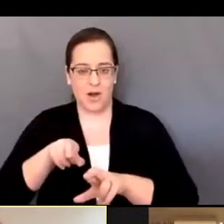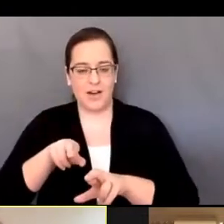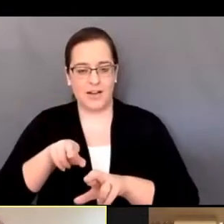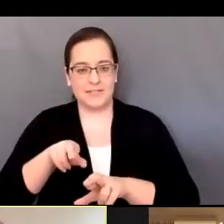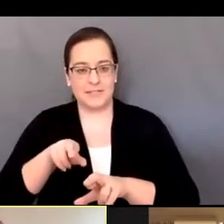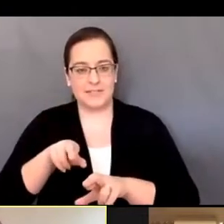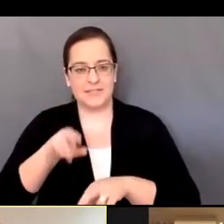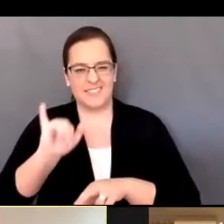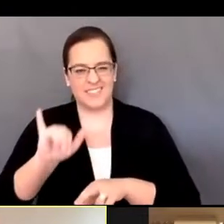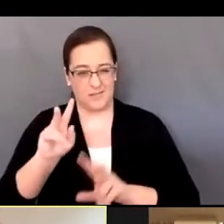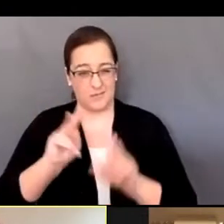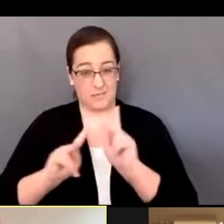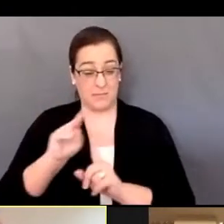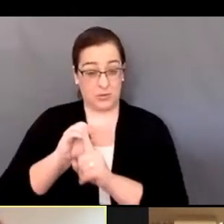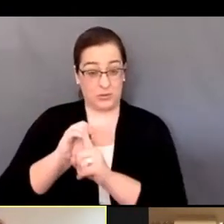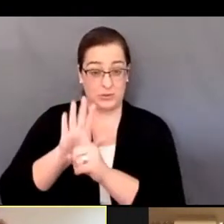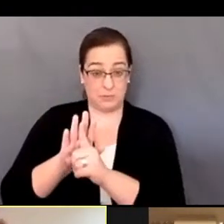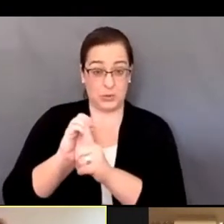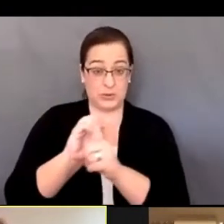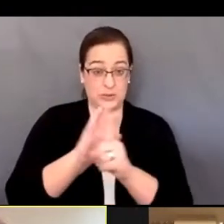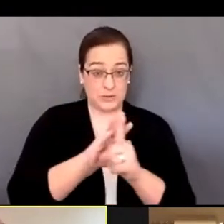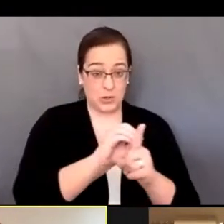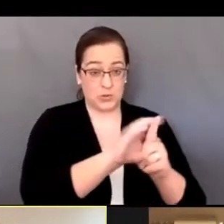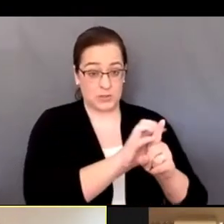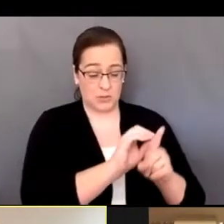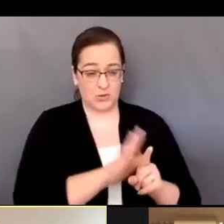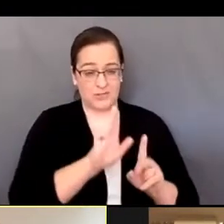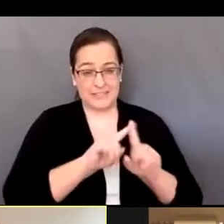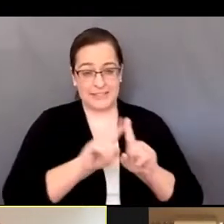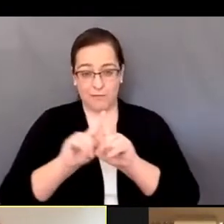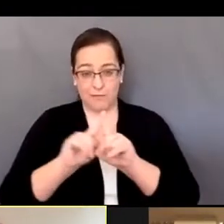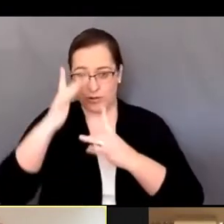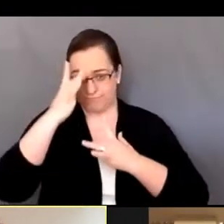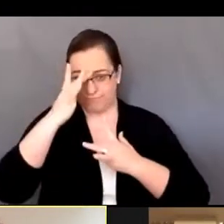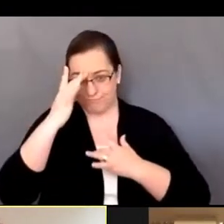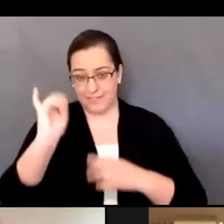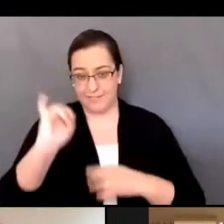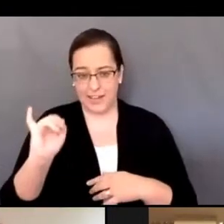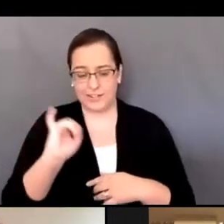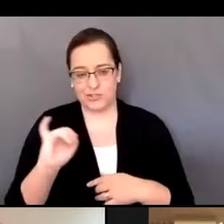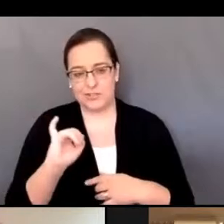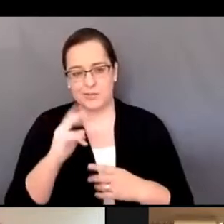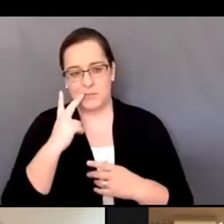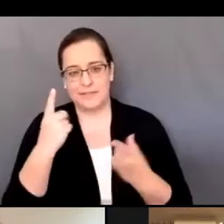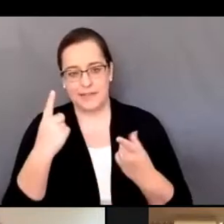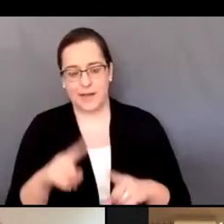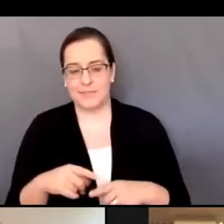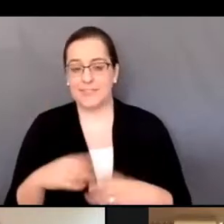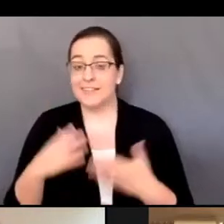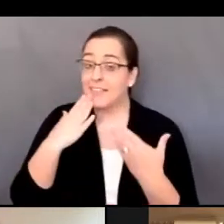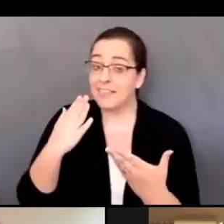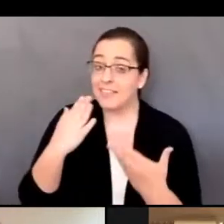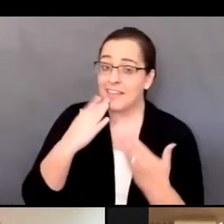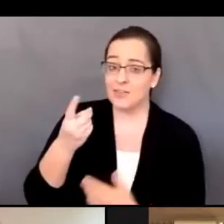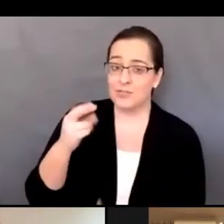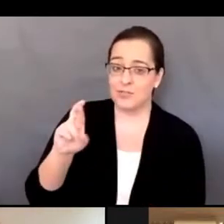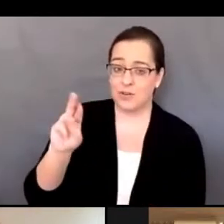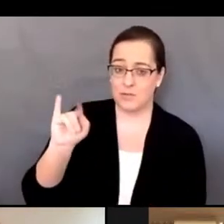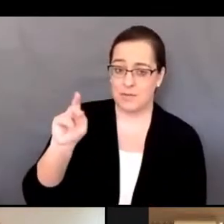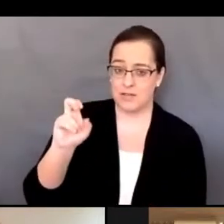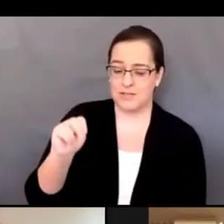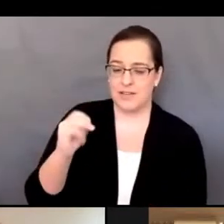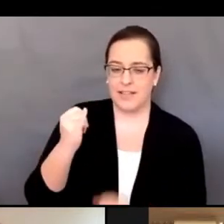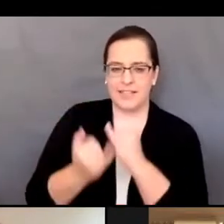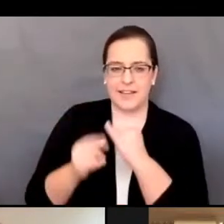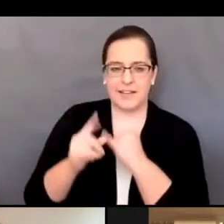get exposed to many different types of infections. Interesting. Thank you, Dr. Milton. And this last one's